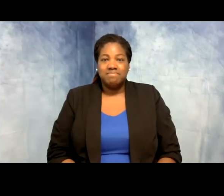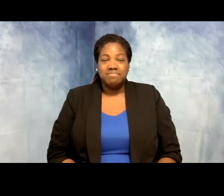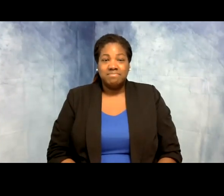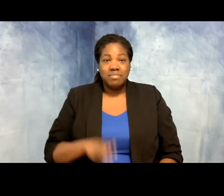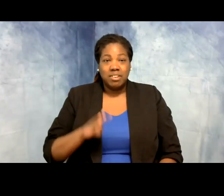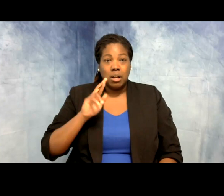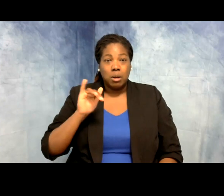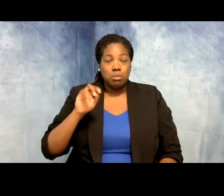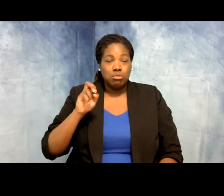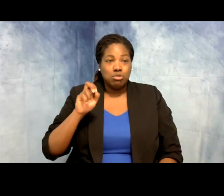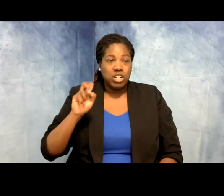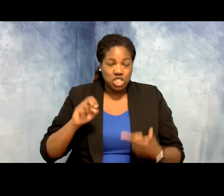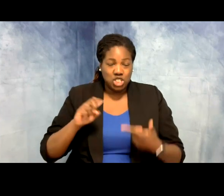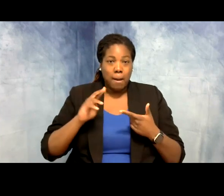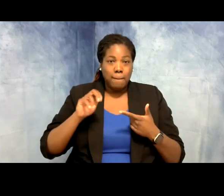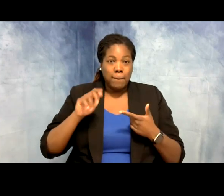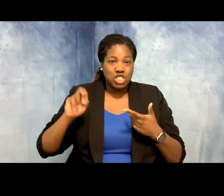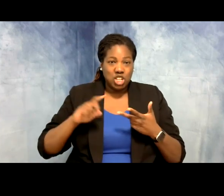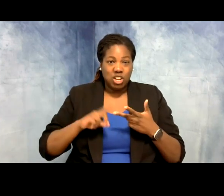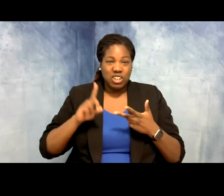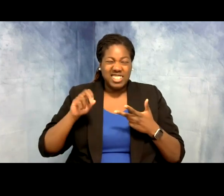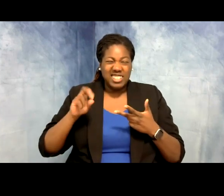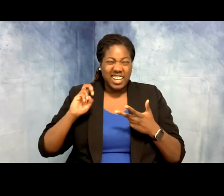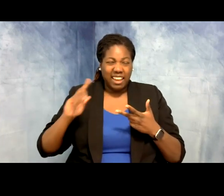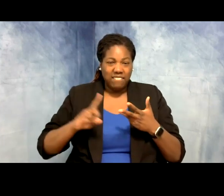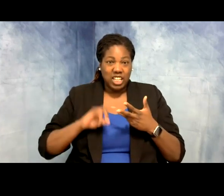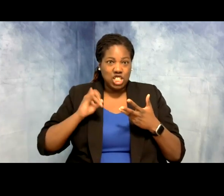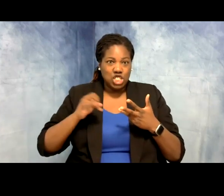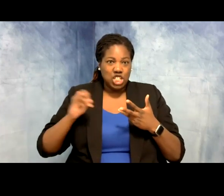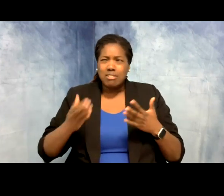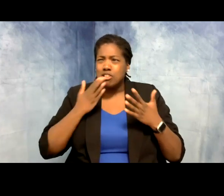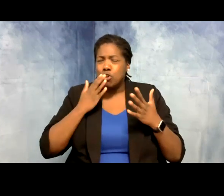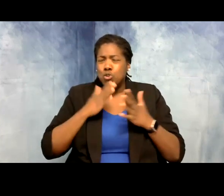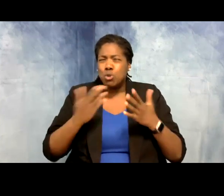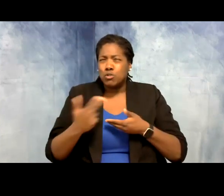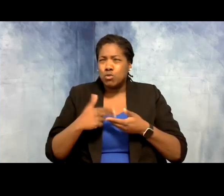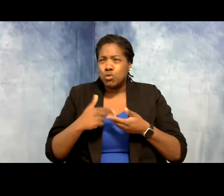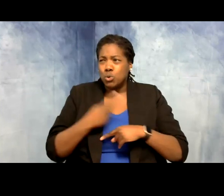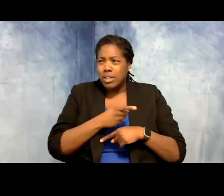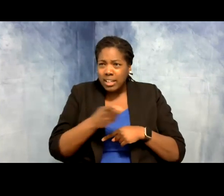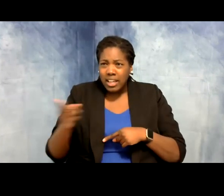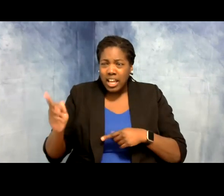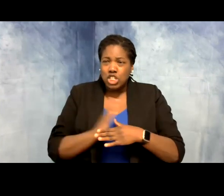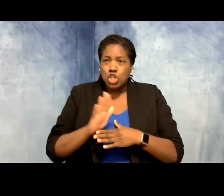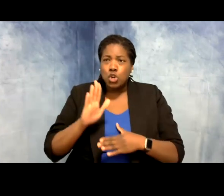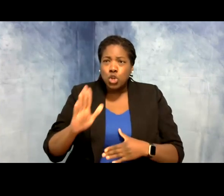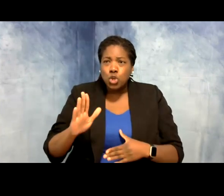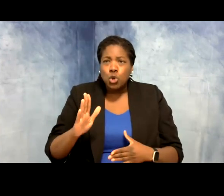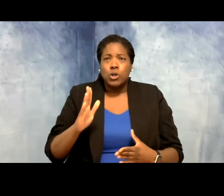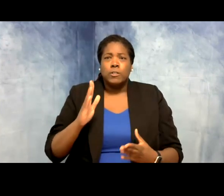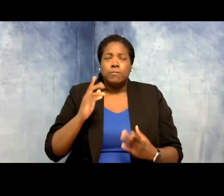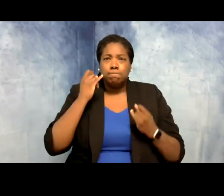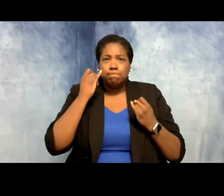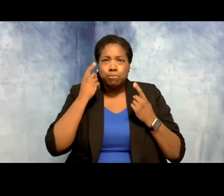Brigitte, Michele, David, and JJ, welcome, and thank you so much for joining us today and sharing your insights and